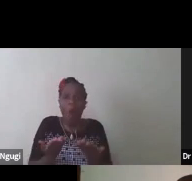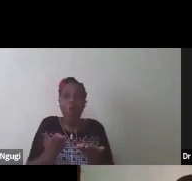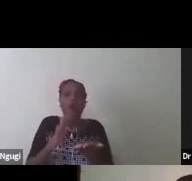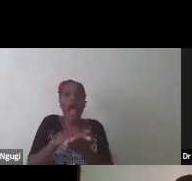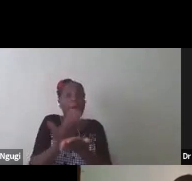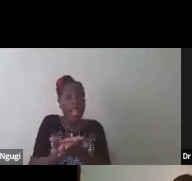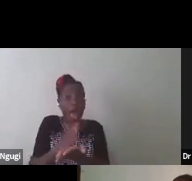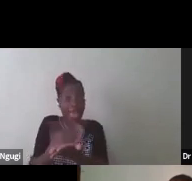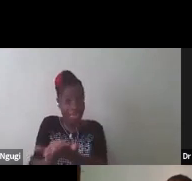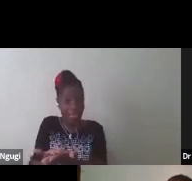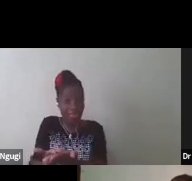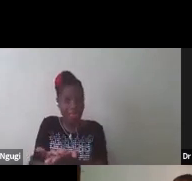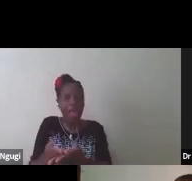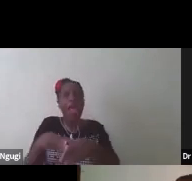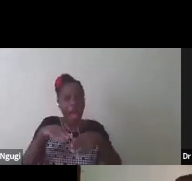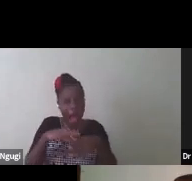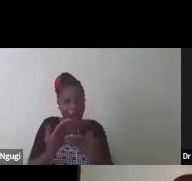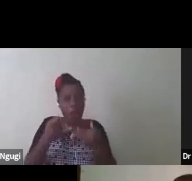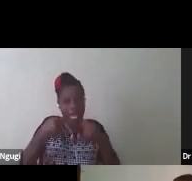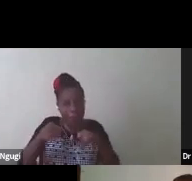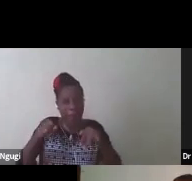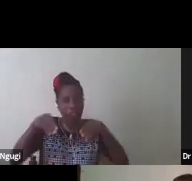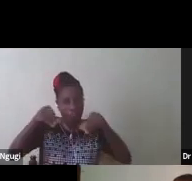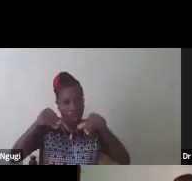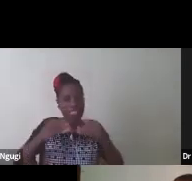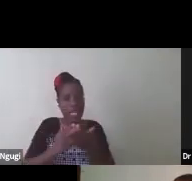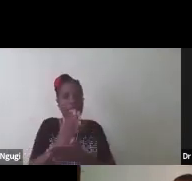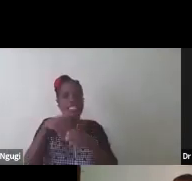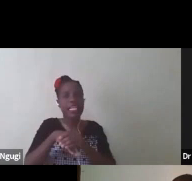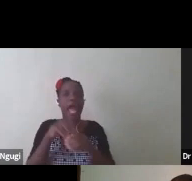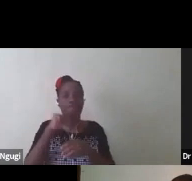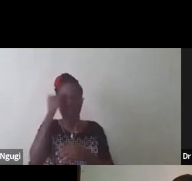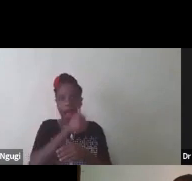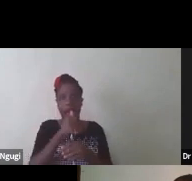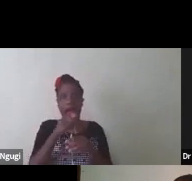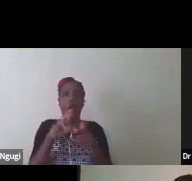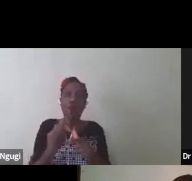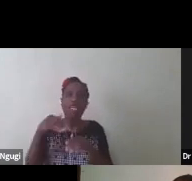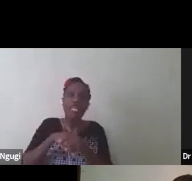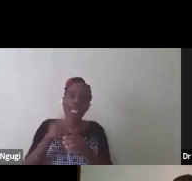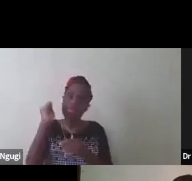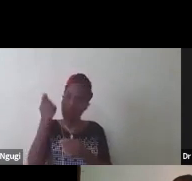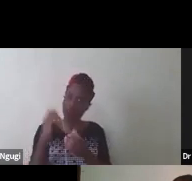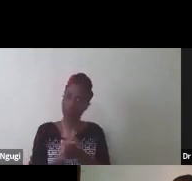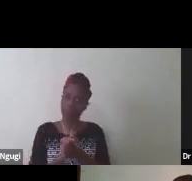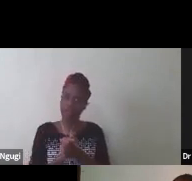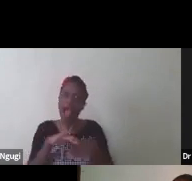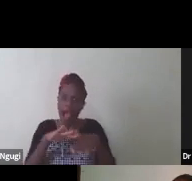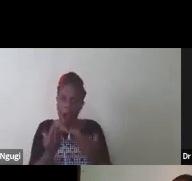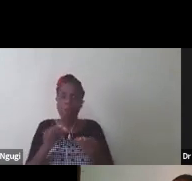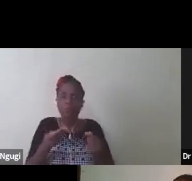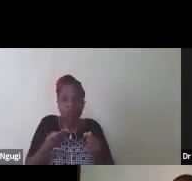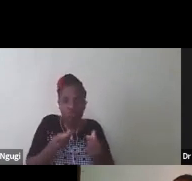tackling what we are going through right now as a globe, as a continent, as a country? How do we tackle